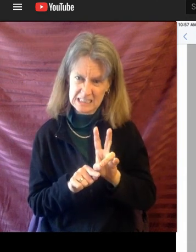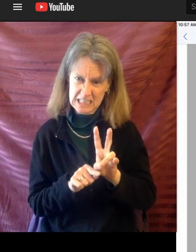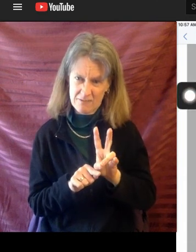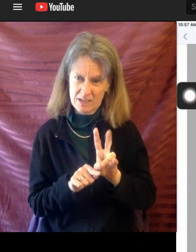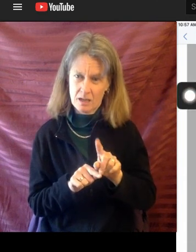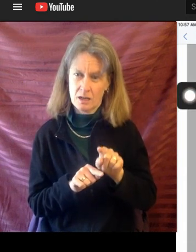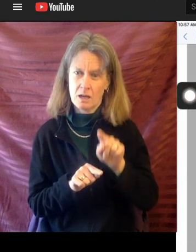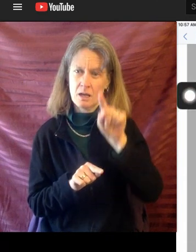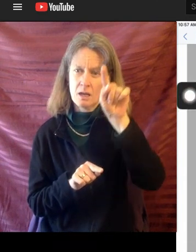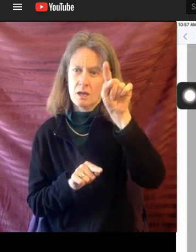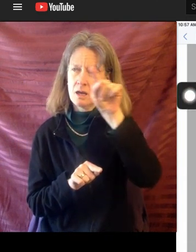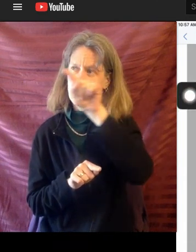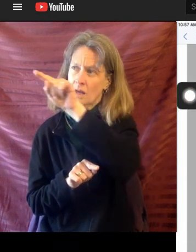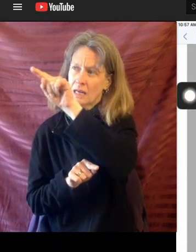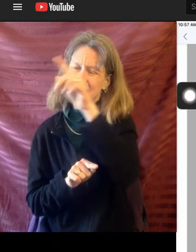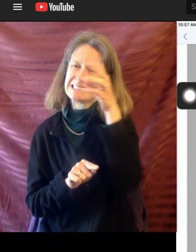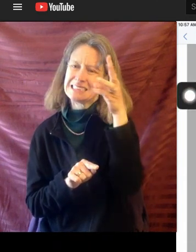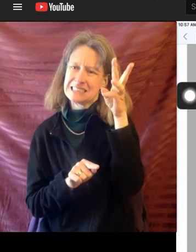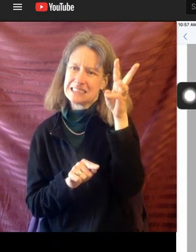7, 16.